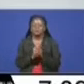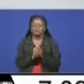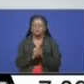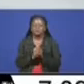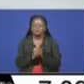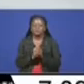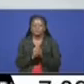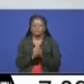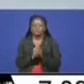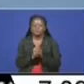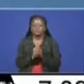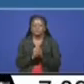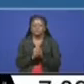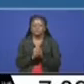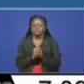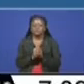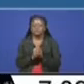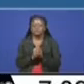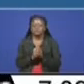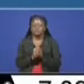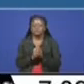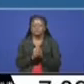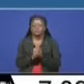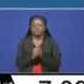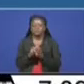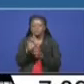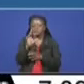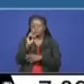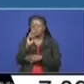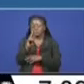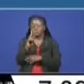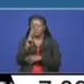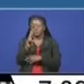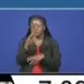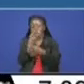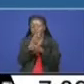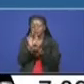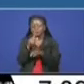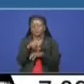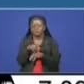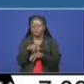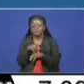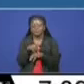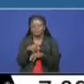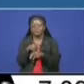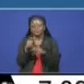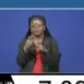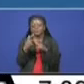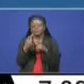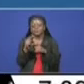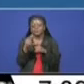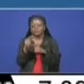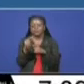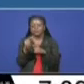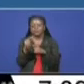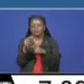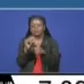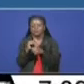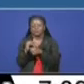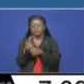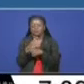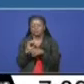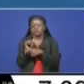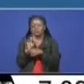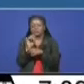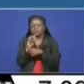Family Guardian Insurance Company. We're protecting you. 82 degrees in Freeport, Grand Bahama, Green Torquay at 82, 84 in